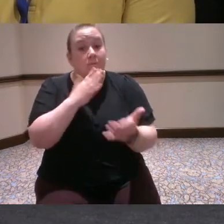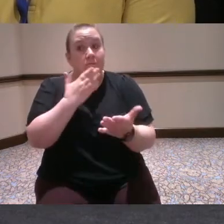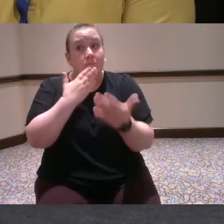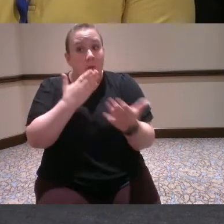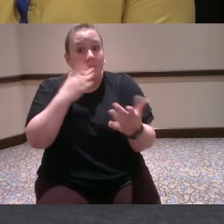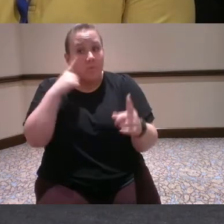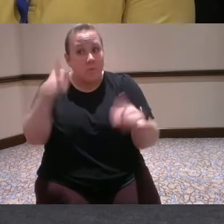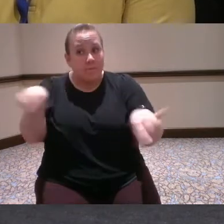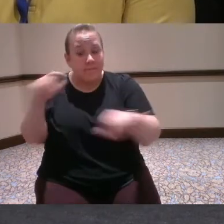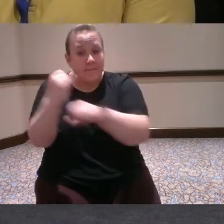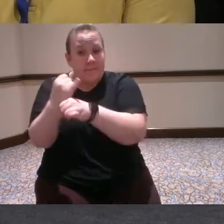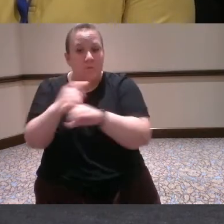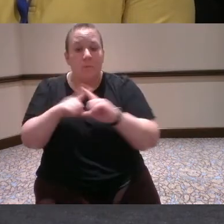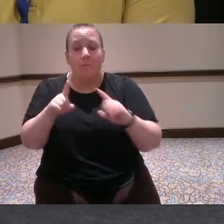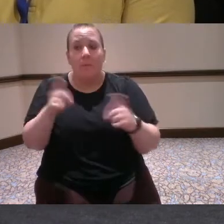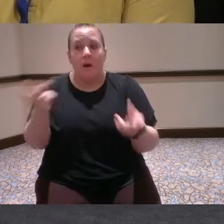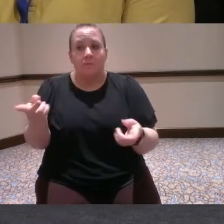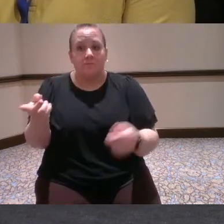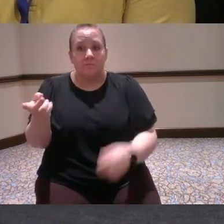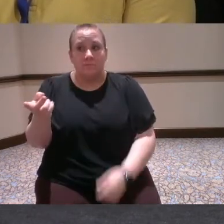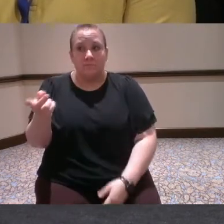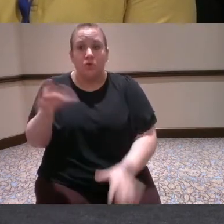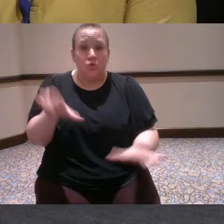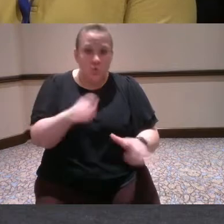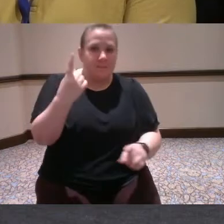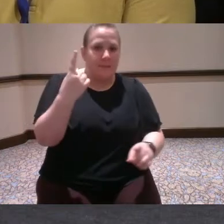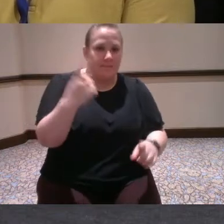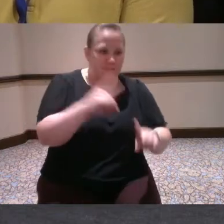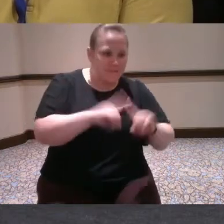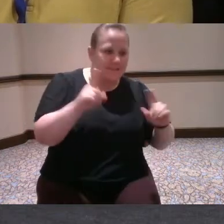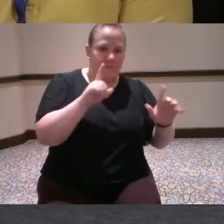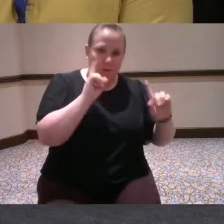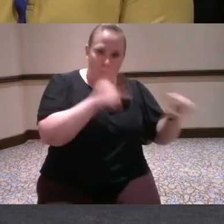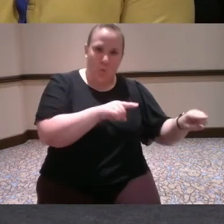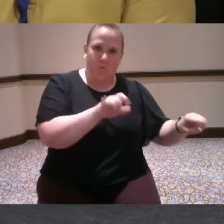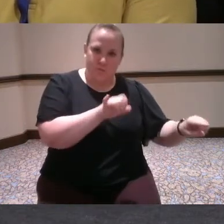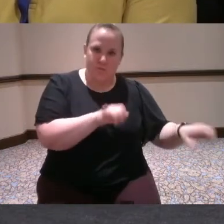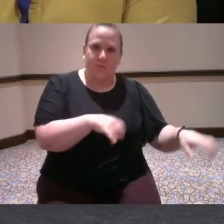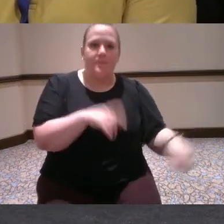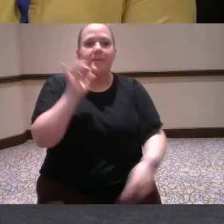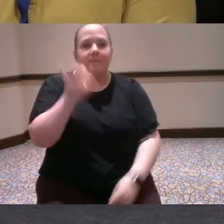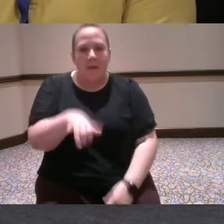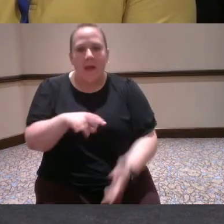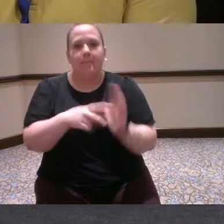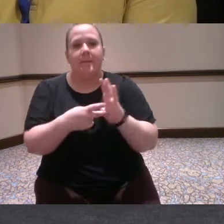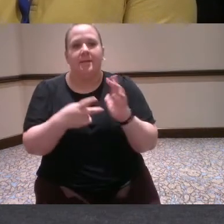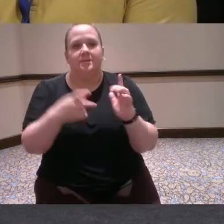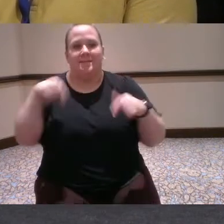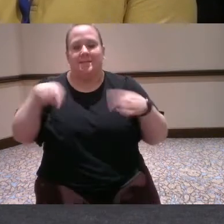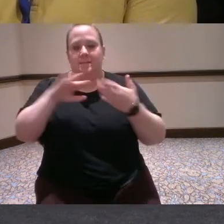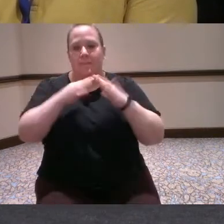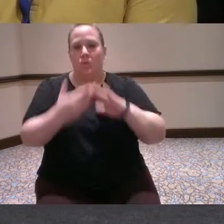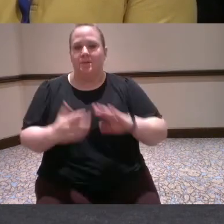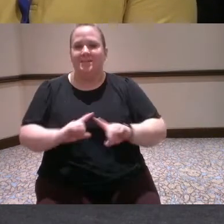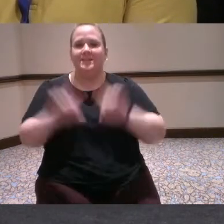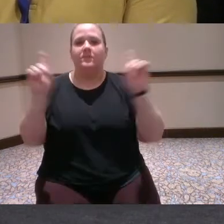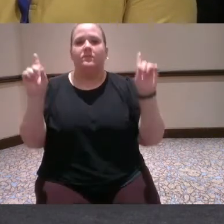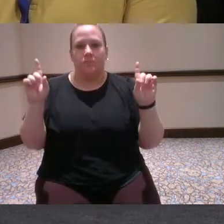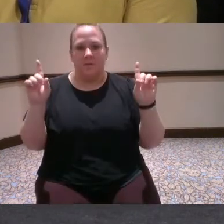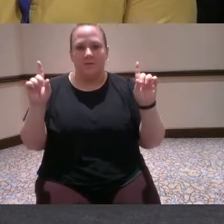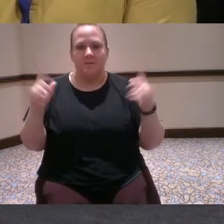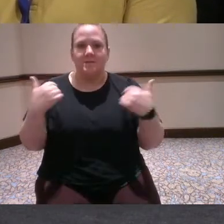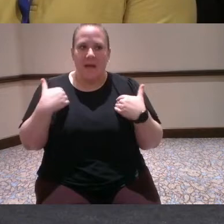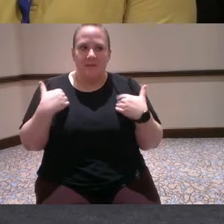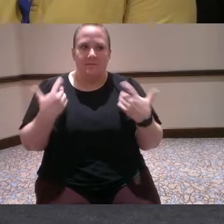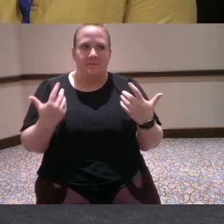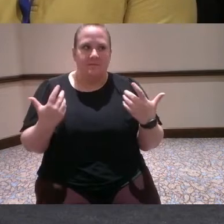institutions, but for doing something a little different. And that makes for a different community that has